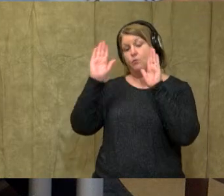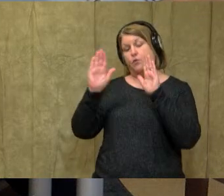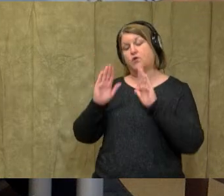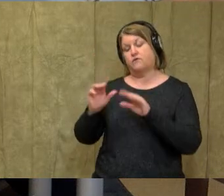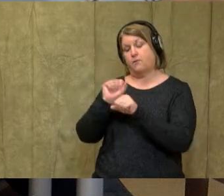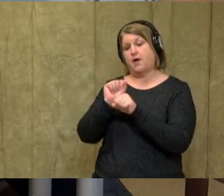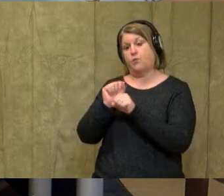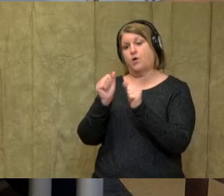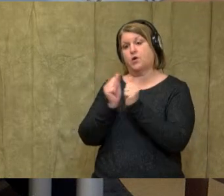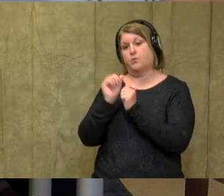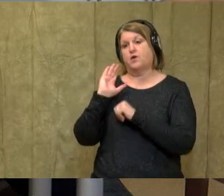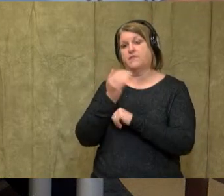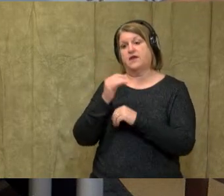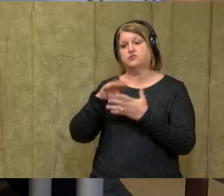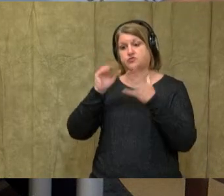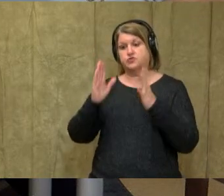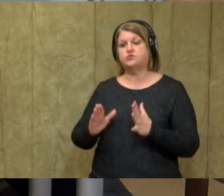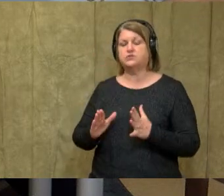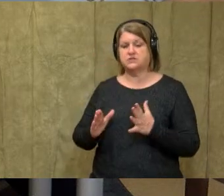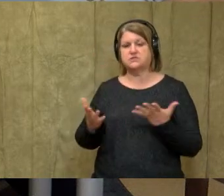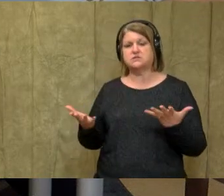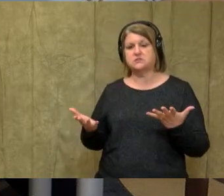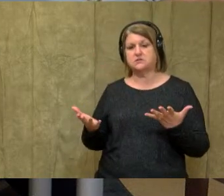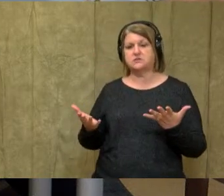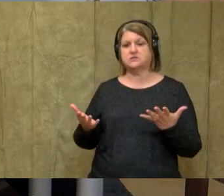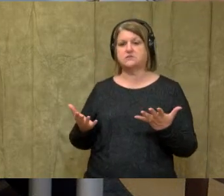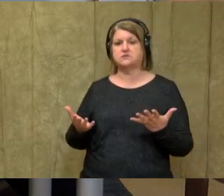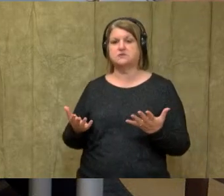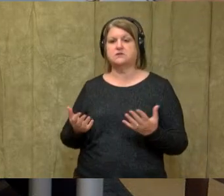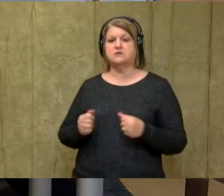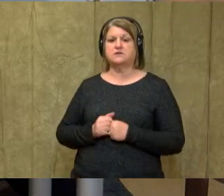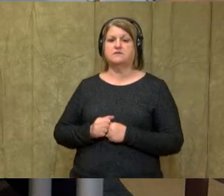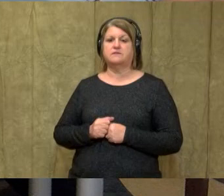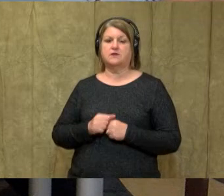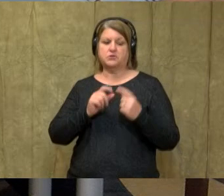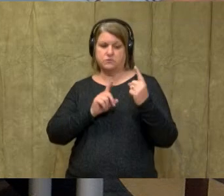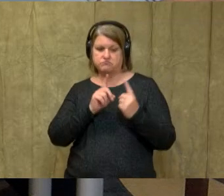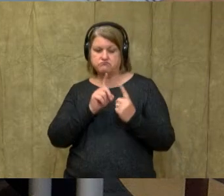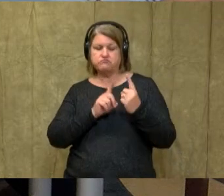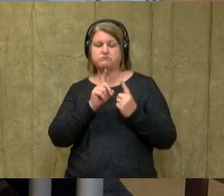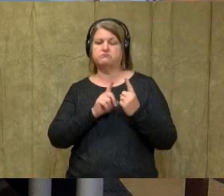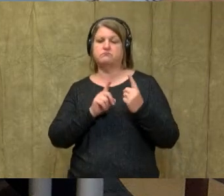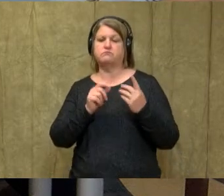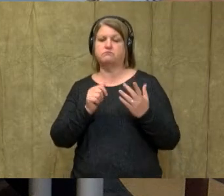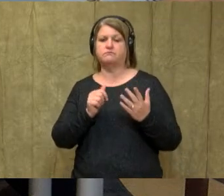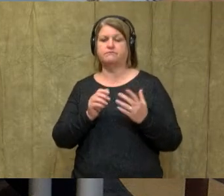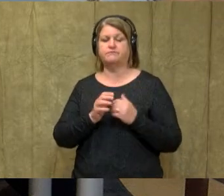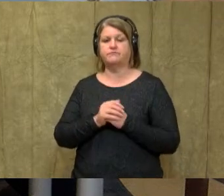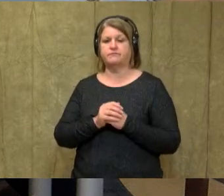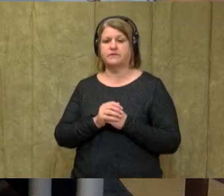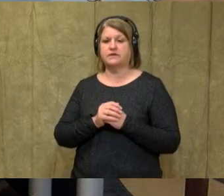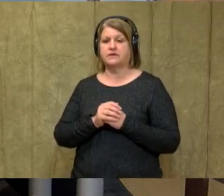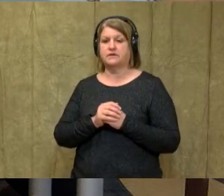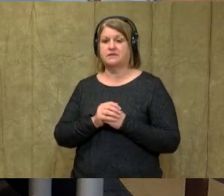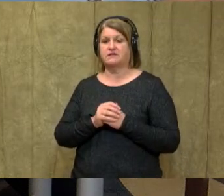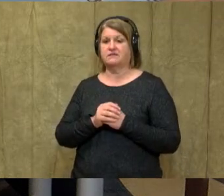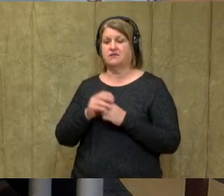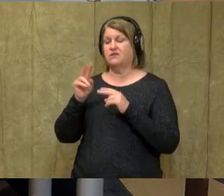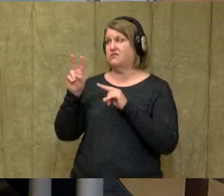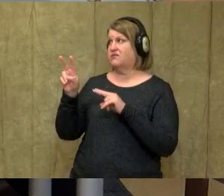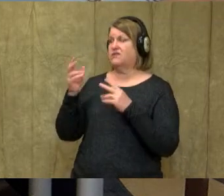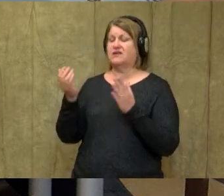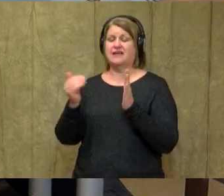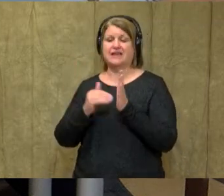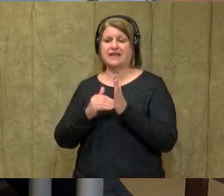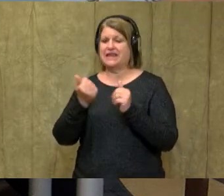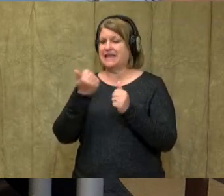with our students. Mm-hmm. They'll work with you on a personal basis. But certainly, look, again,